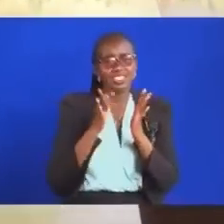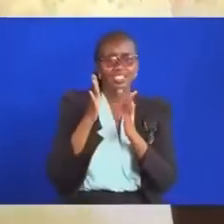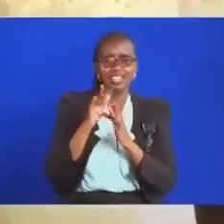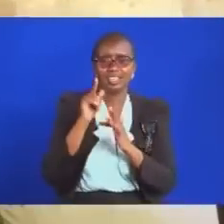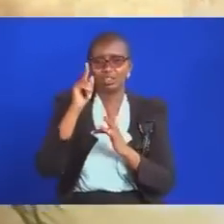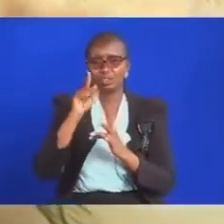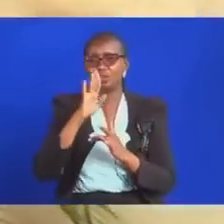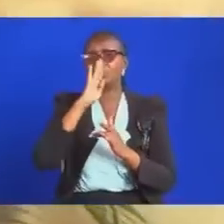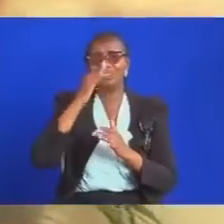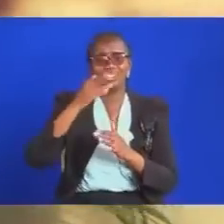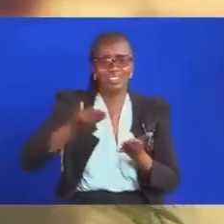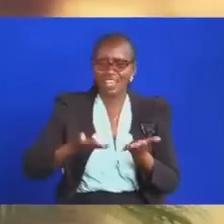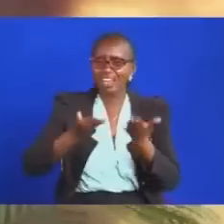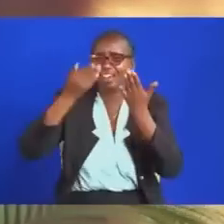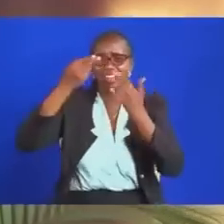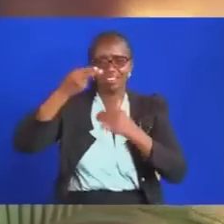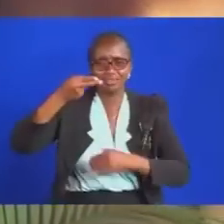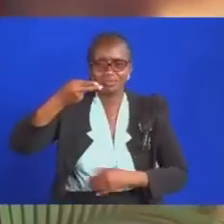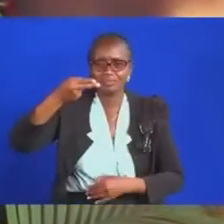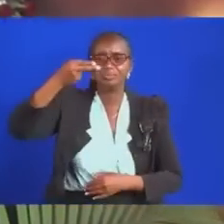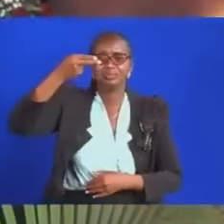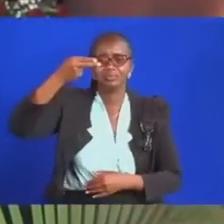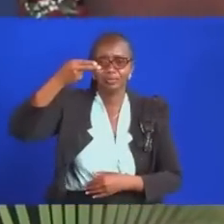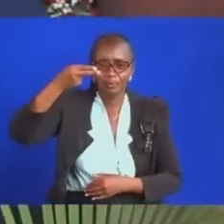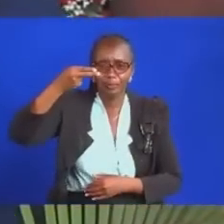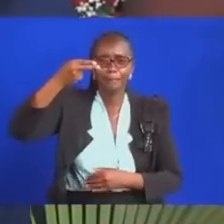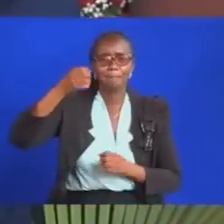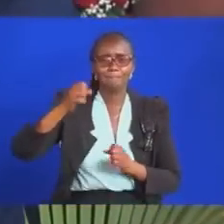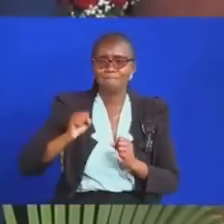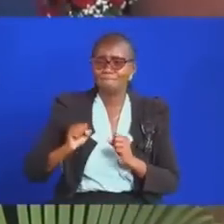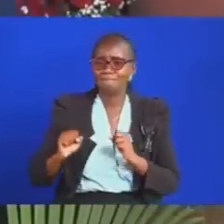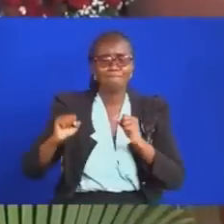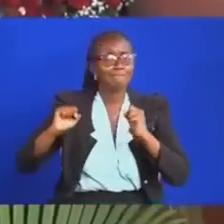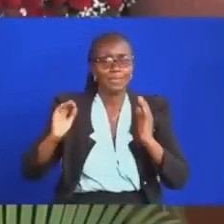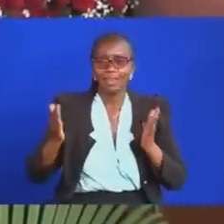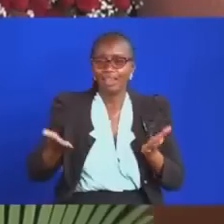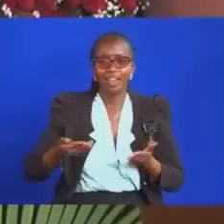Jesus, you be lifted higher.